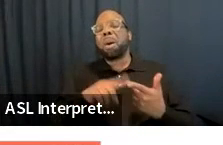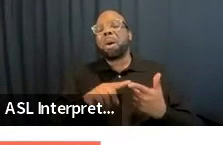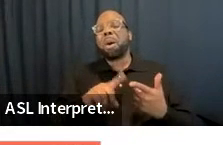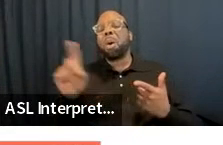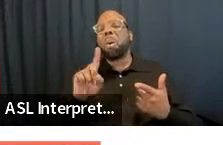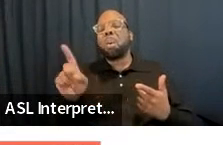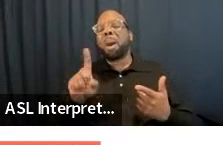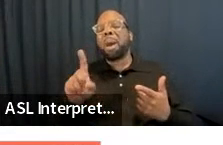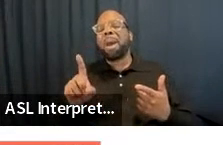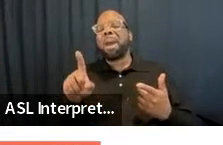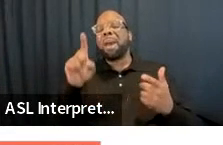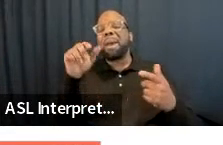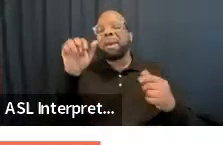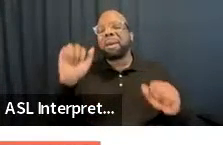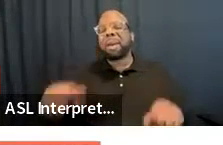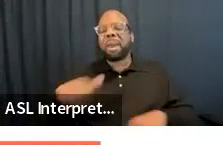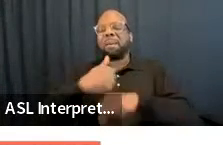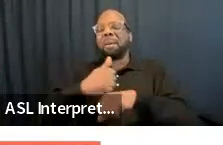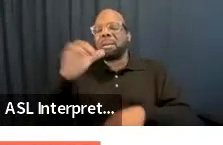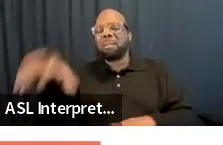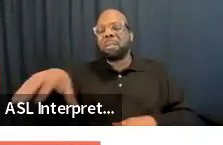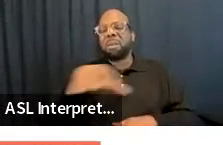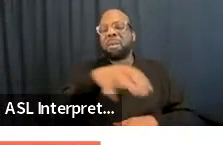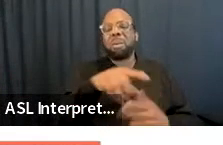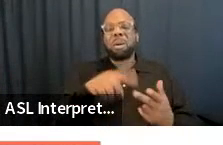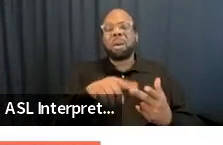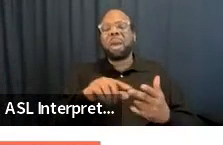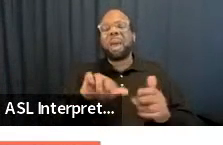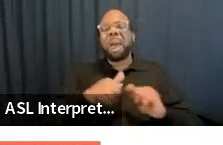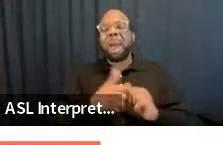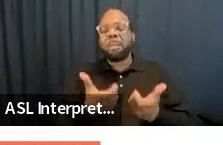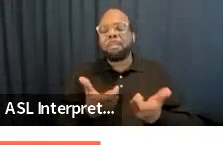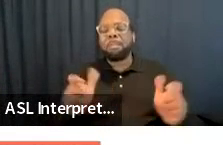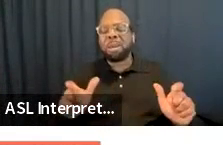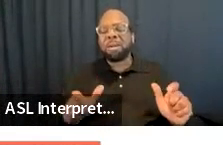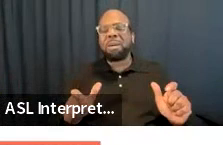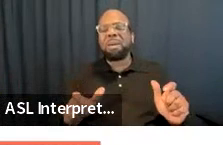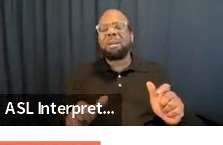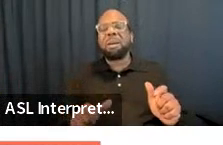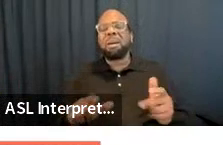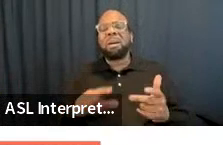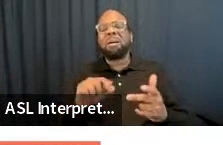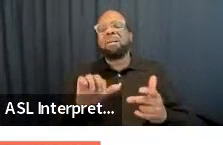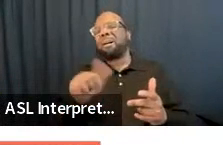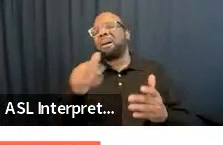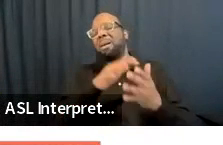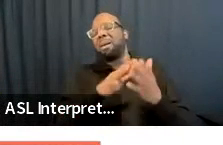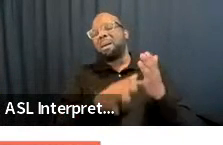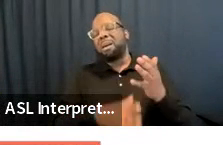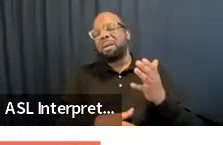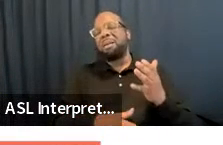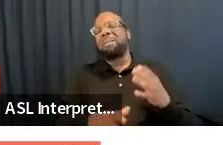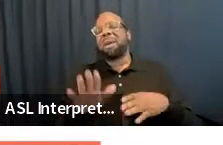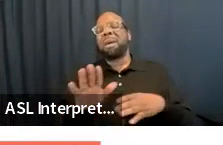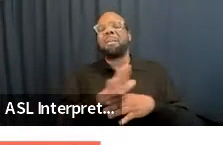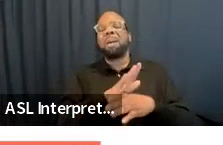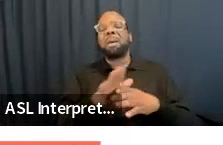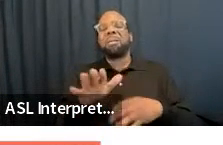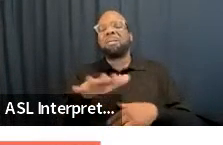how big they can be, and a number of other parameters that dictate or constrain business location and